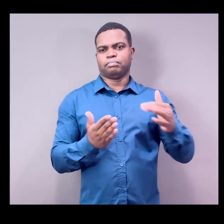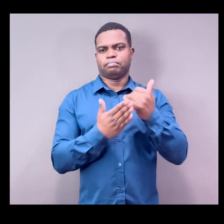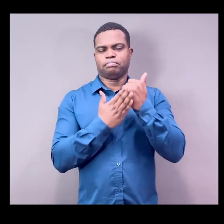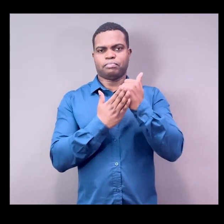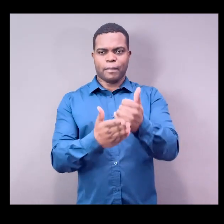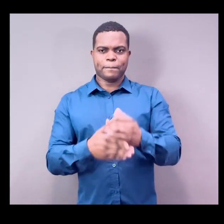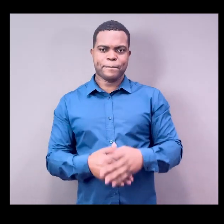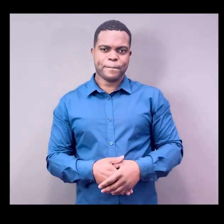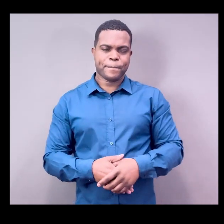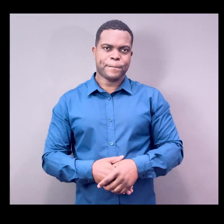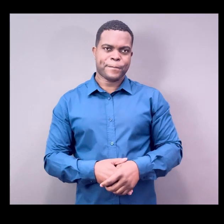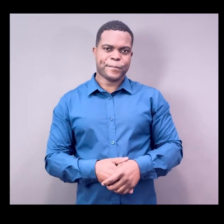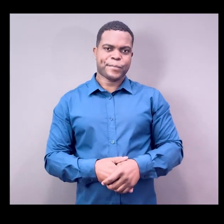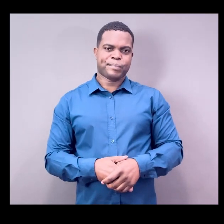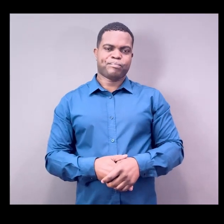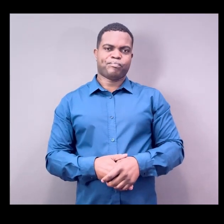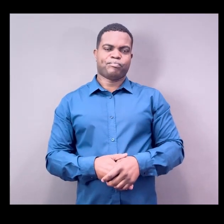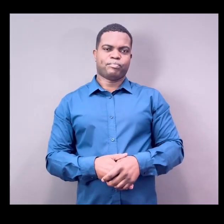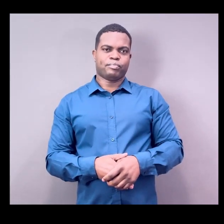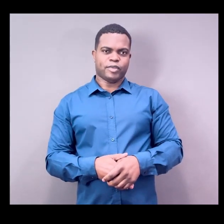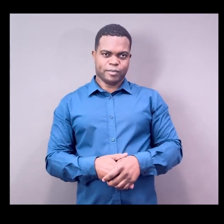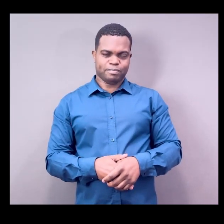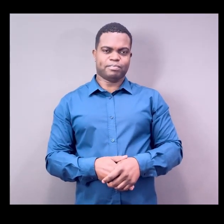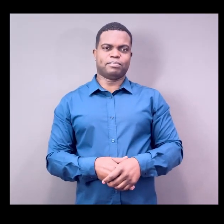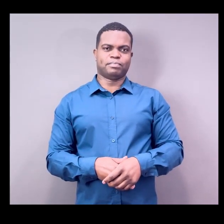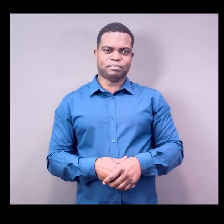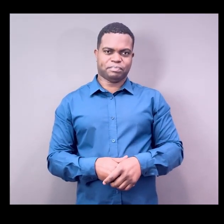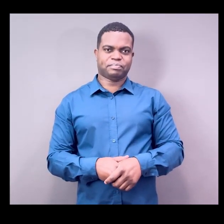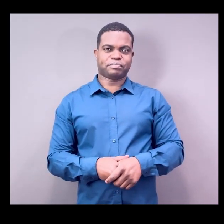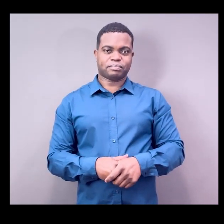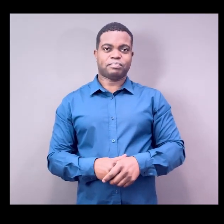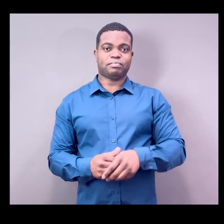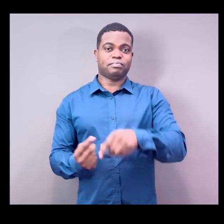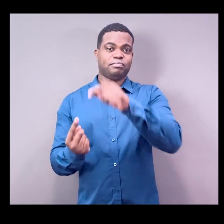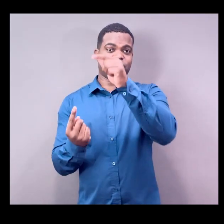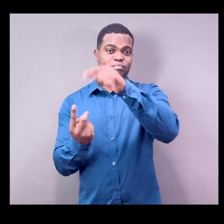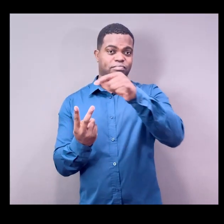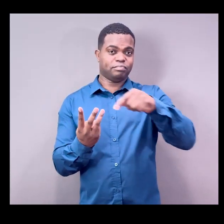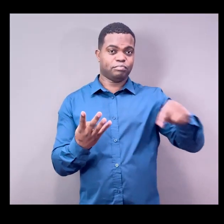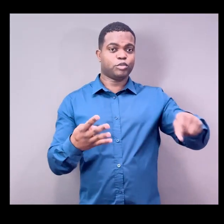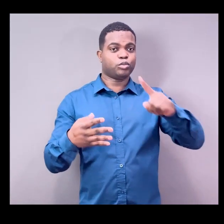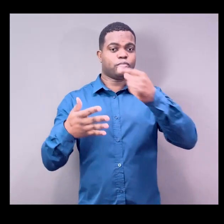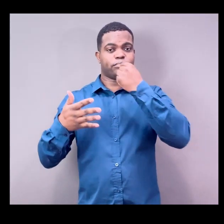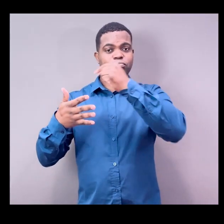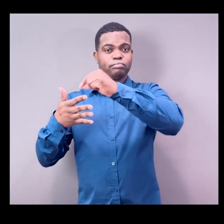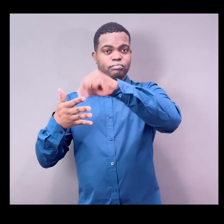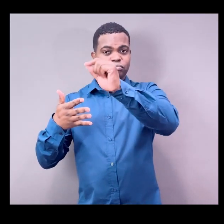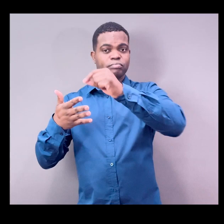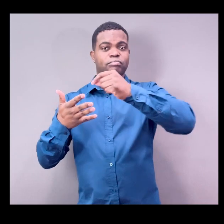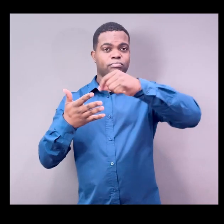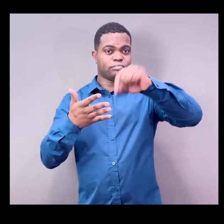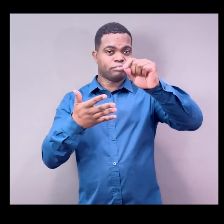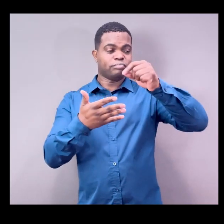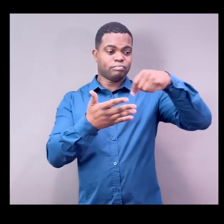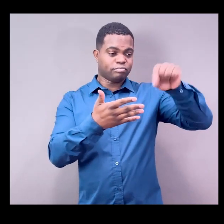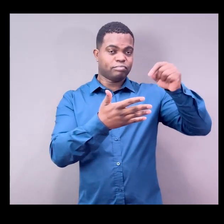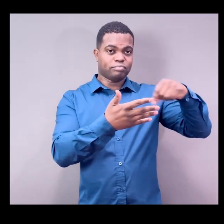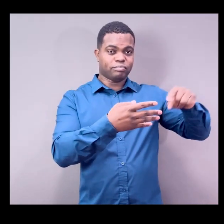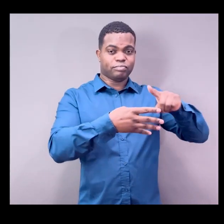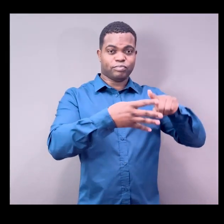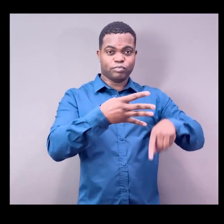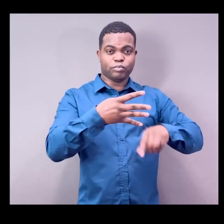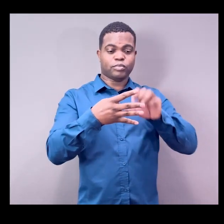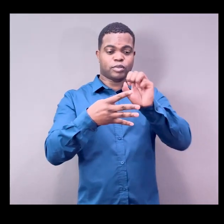this initiative is developed, you are rest assured that you have analyzed the strength, the weakness, opportunities,